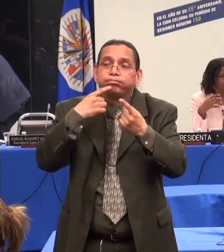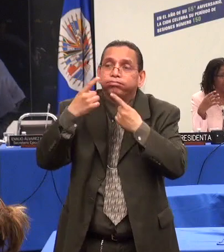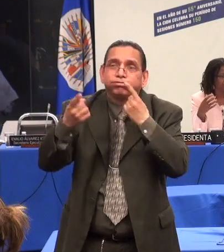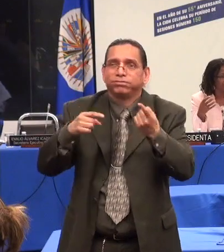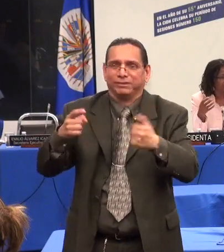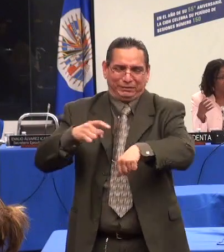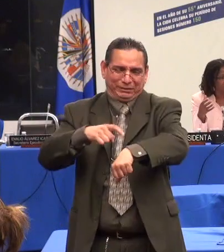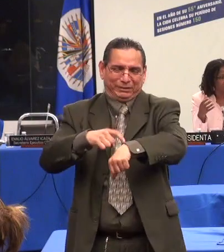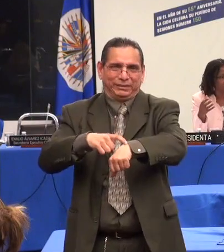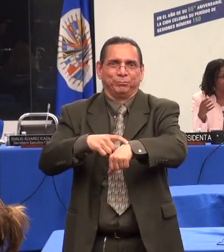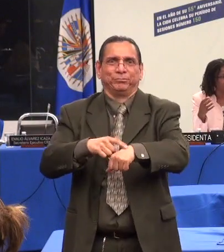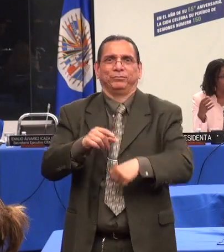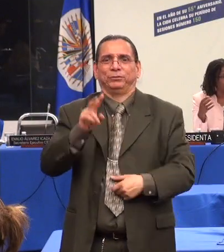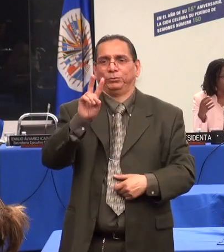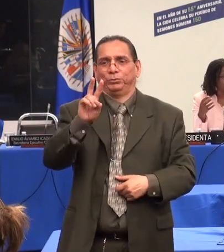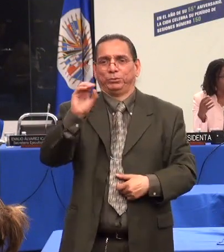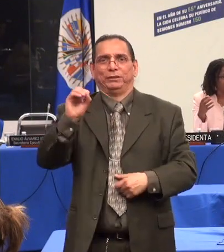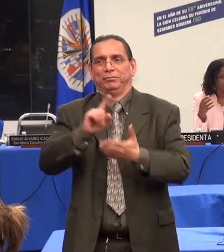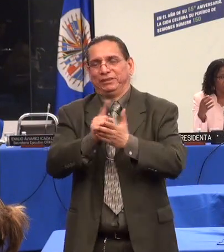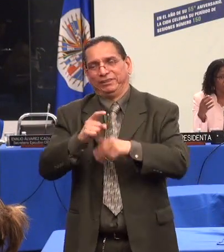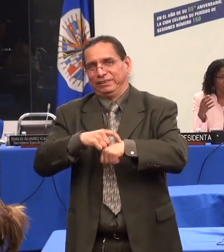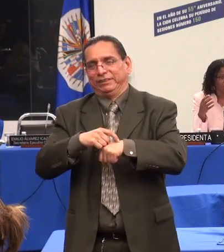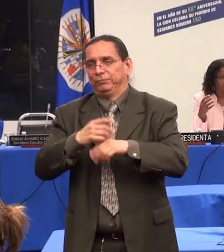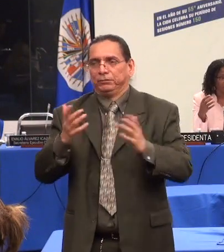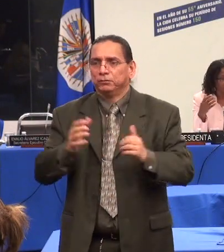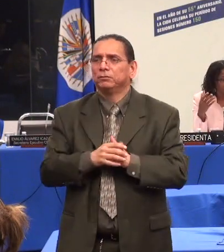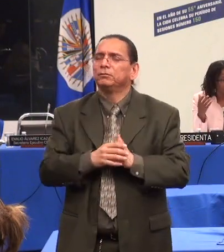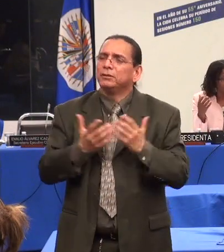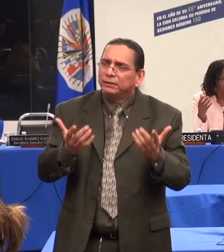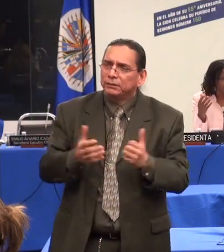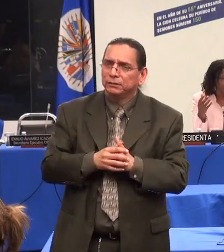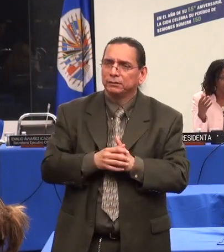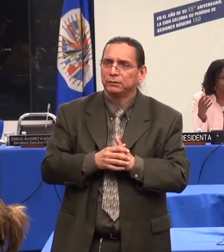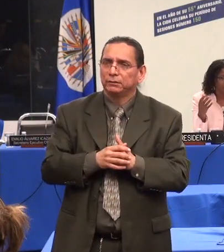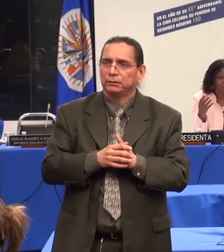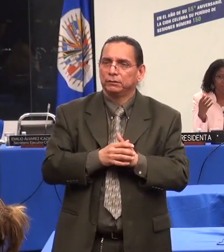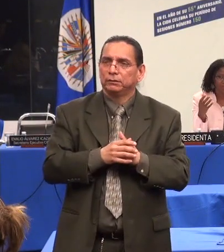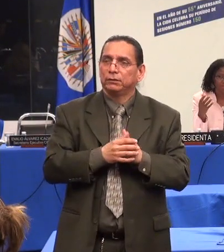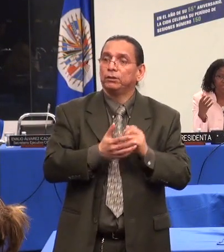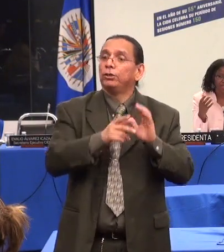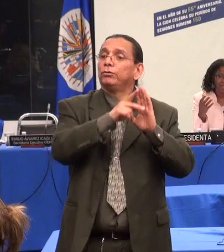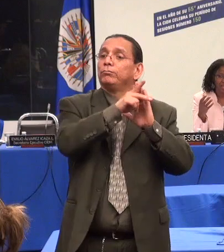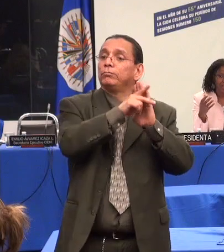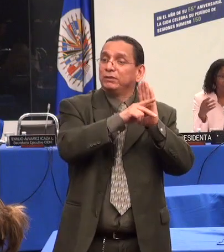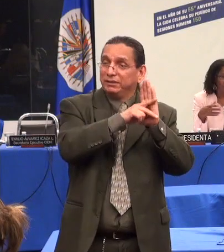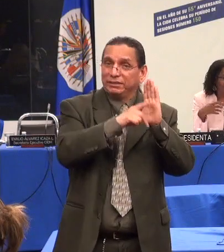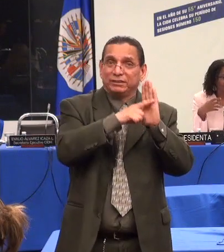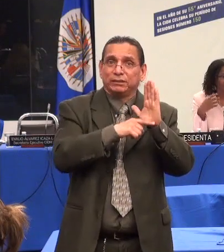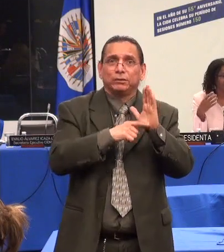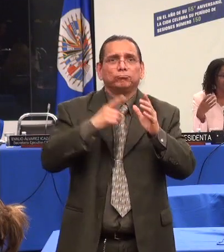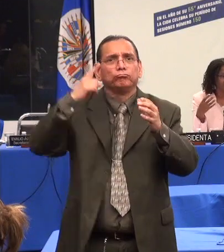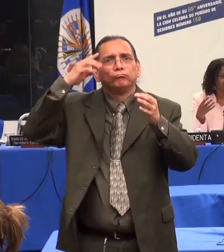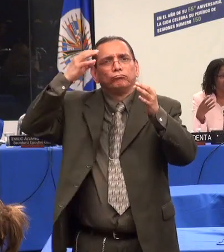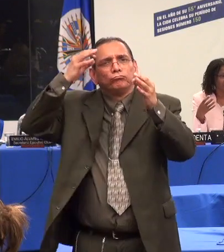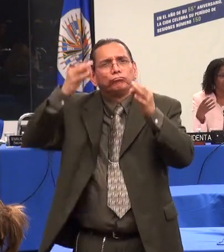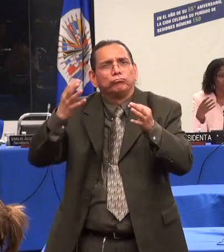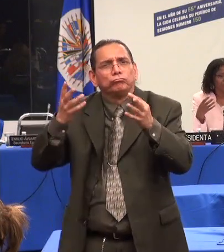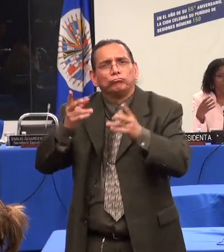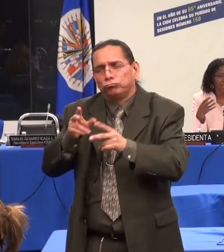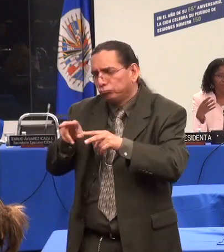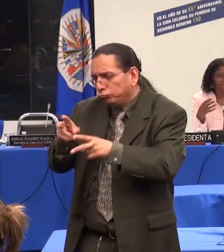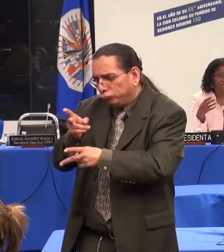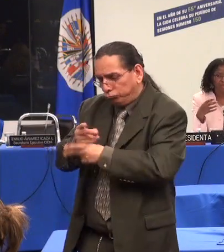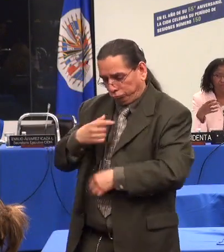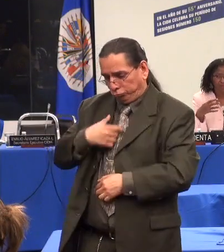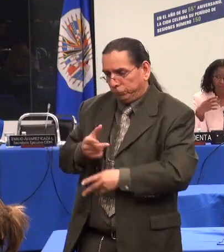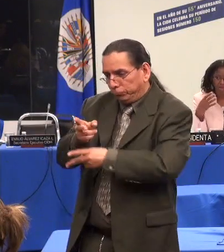whether there is any policy decision about holding on the use of it while the state evaluates